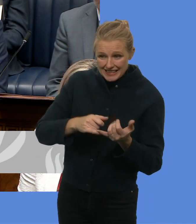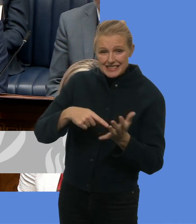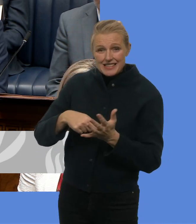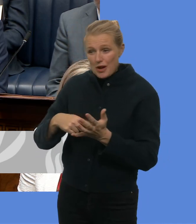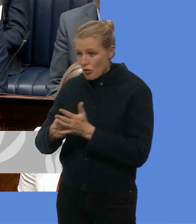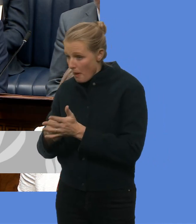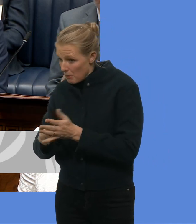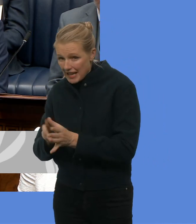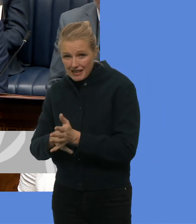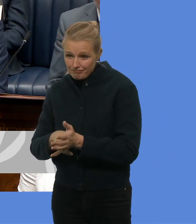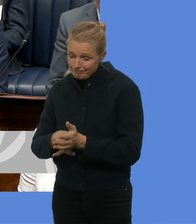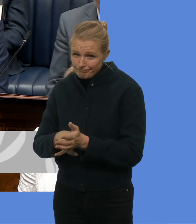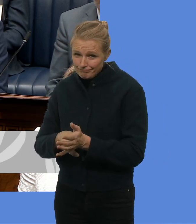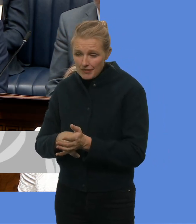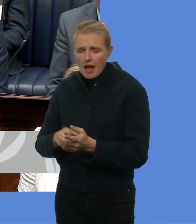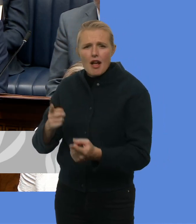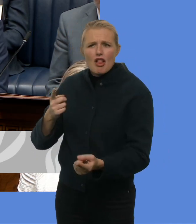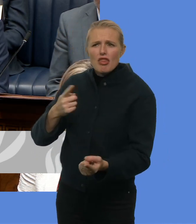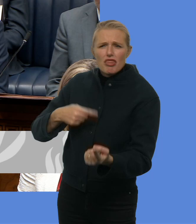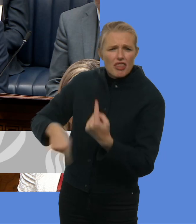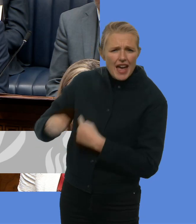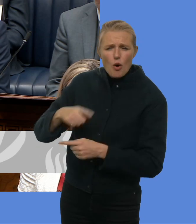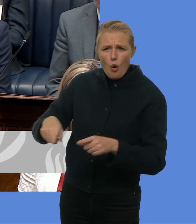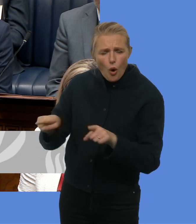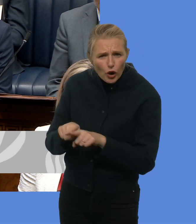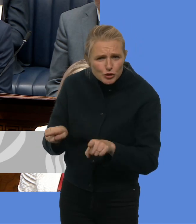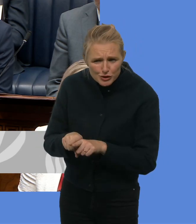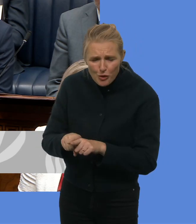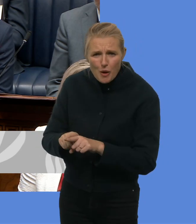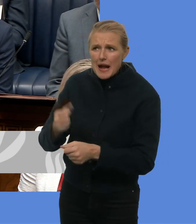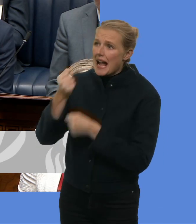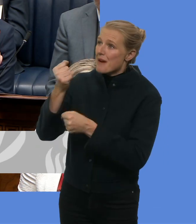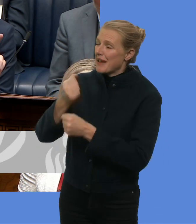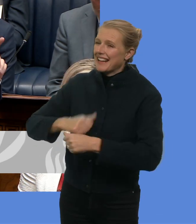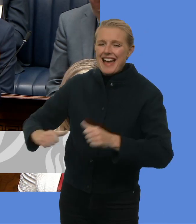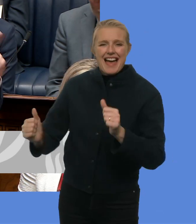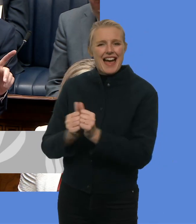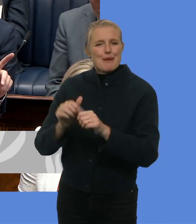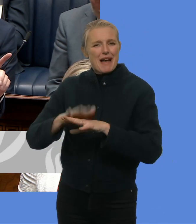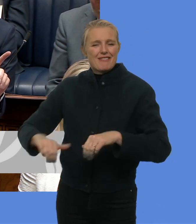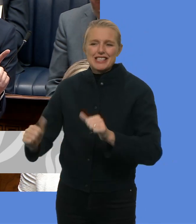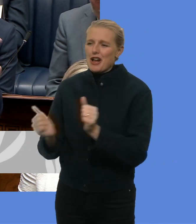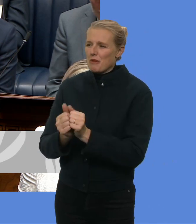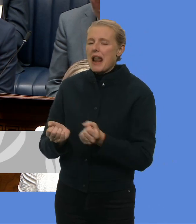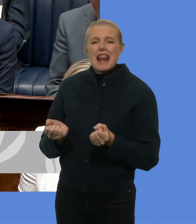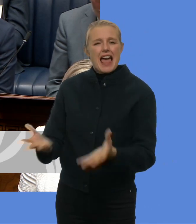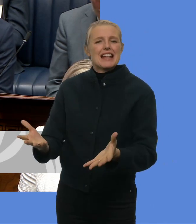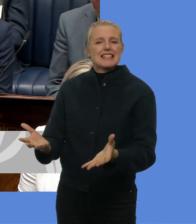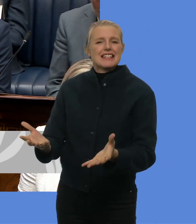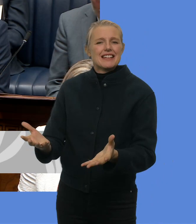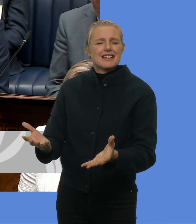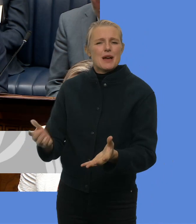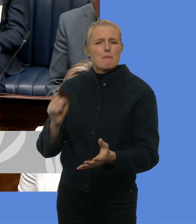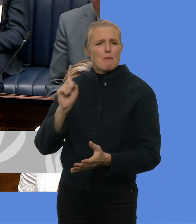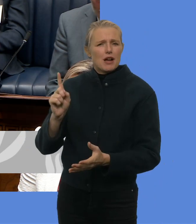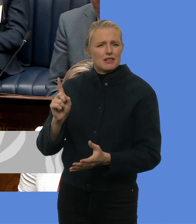released. I campaigned against the Belfast Agreement. But now having the Alliance Party and others champion the early release